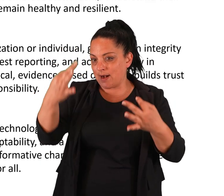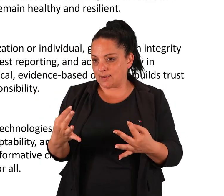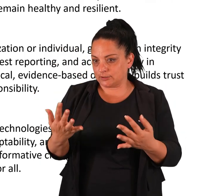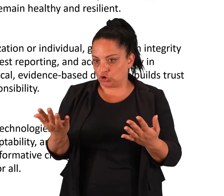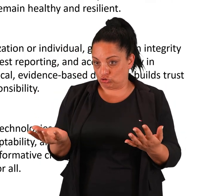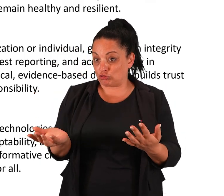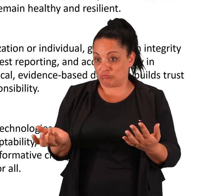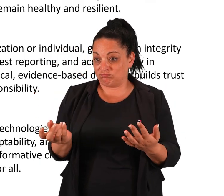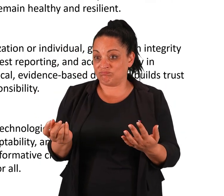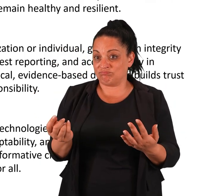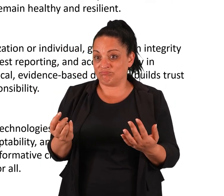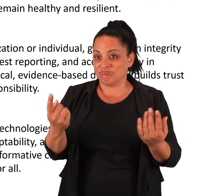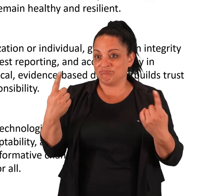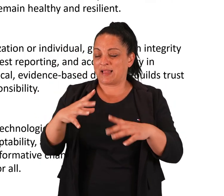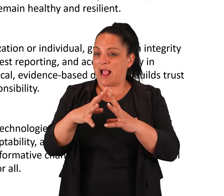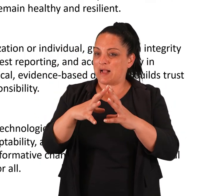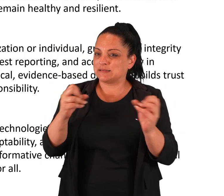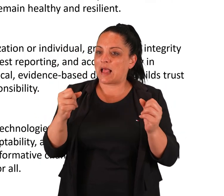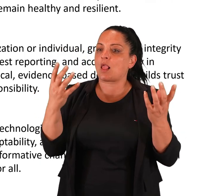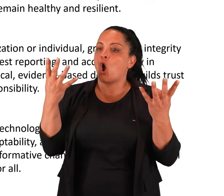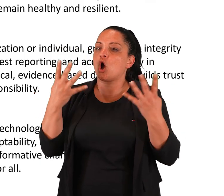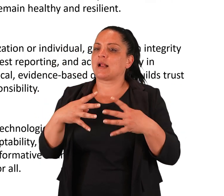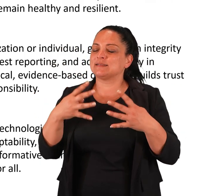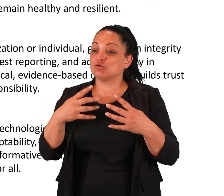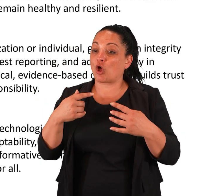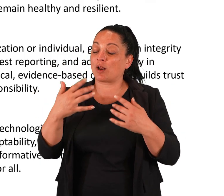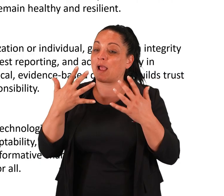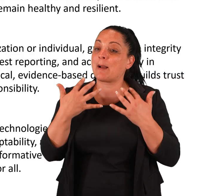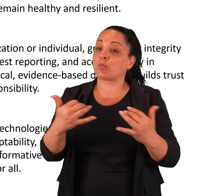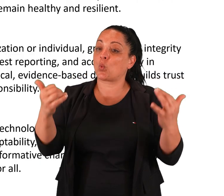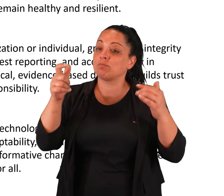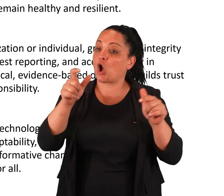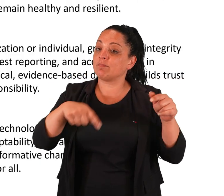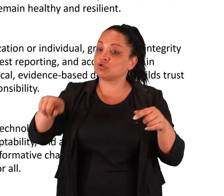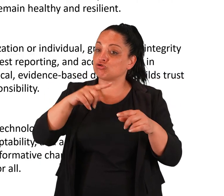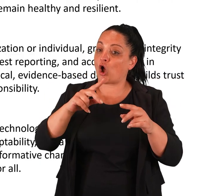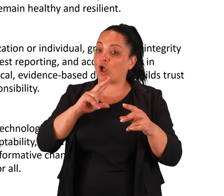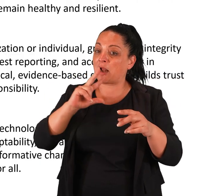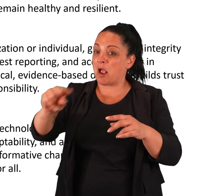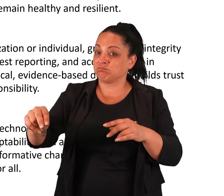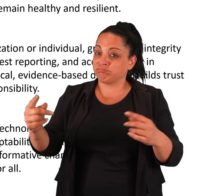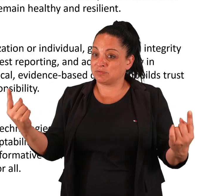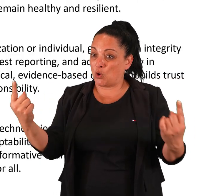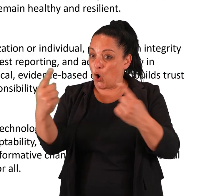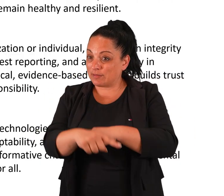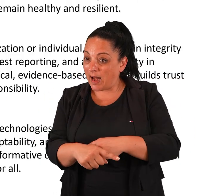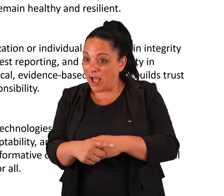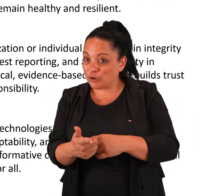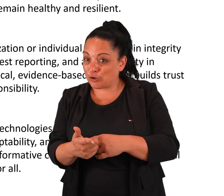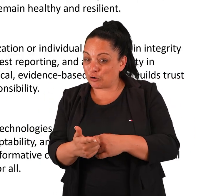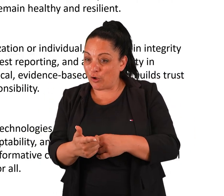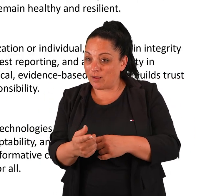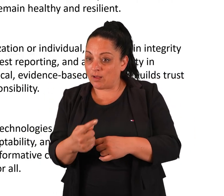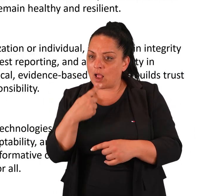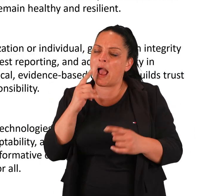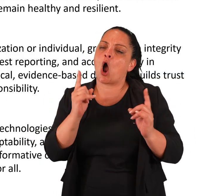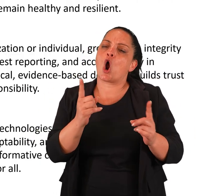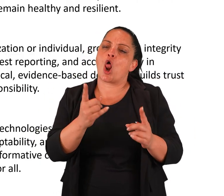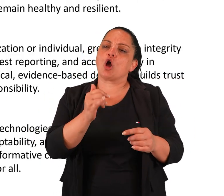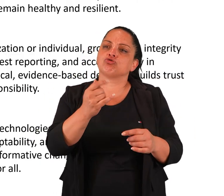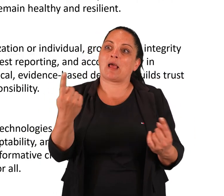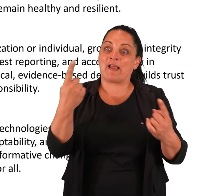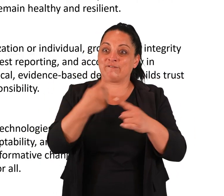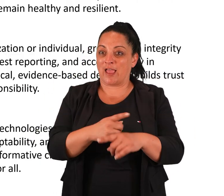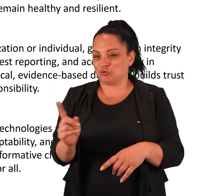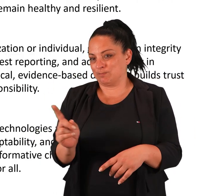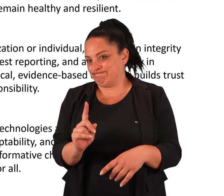is when a company or an organization tricks its audience and claims to be more environmentally friendly than it